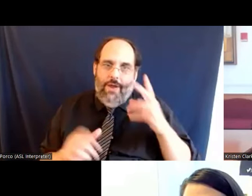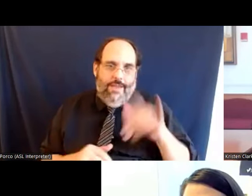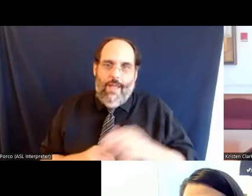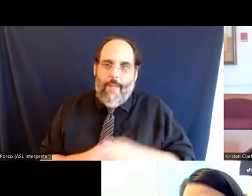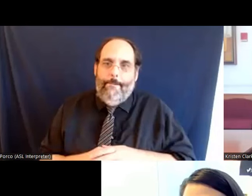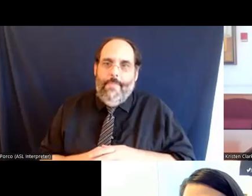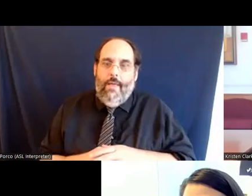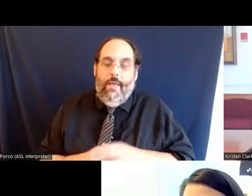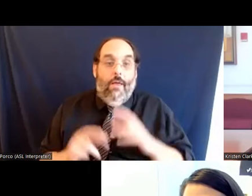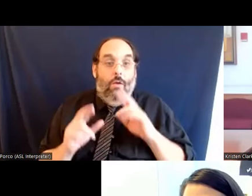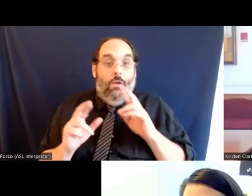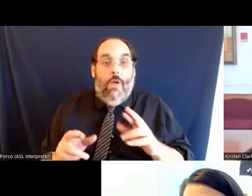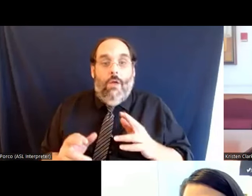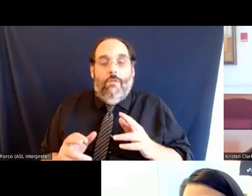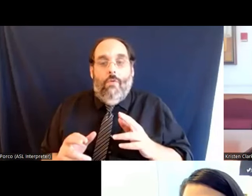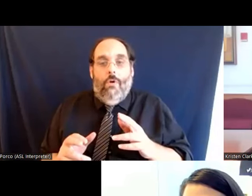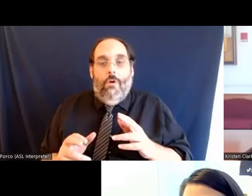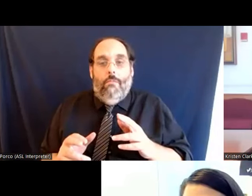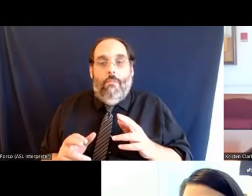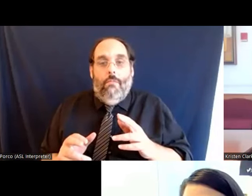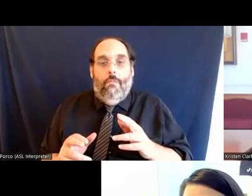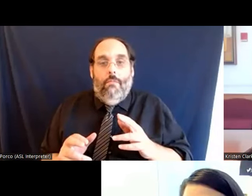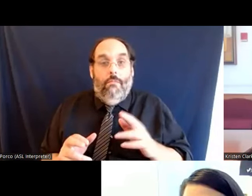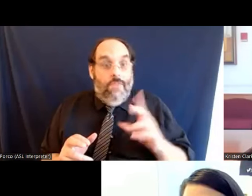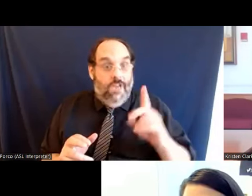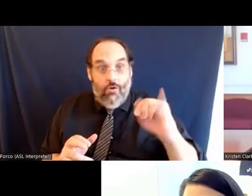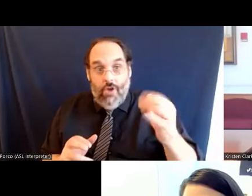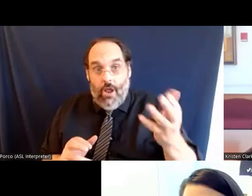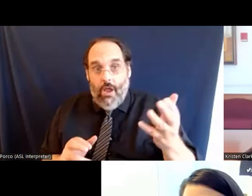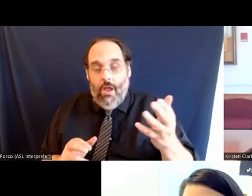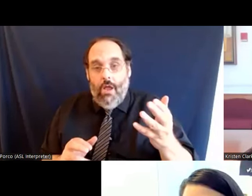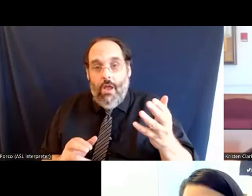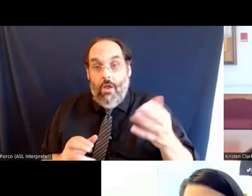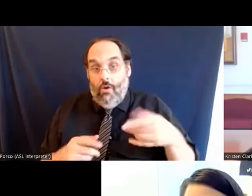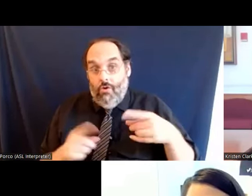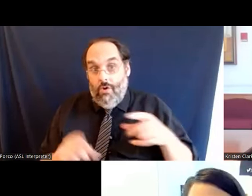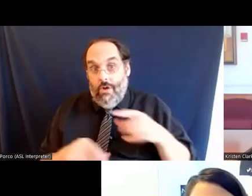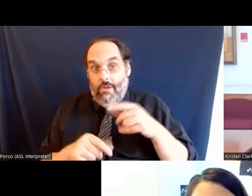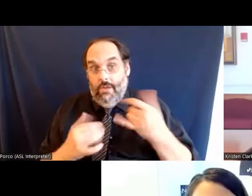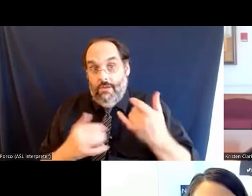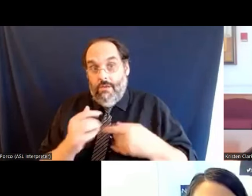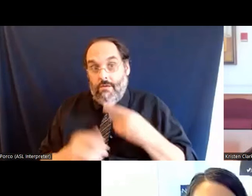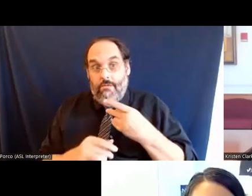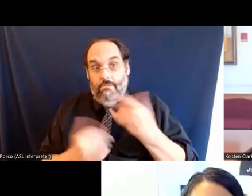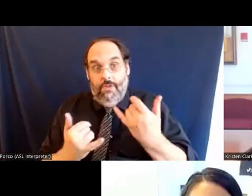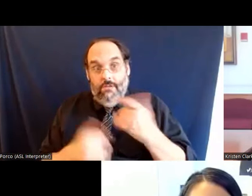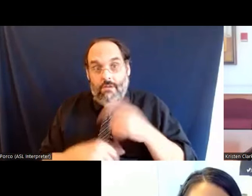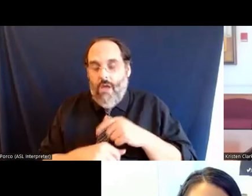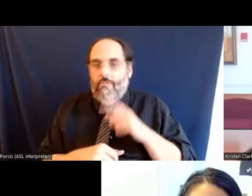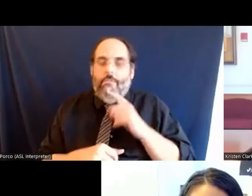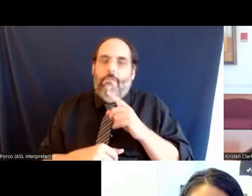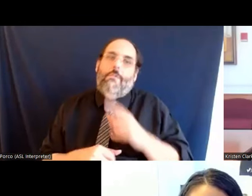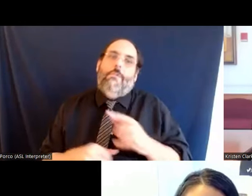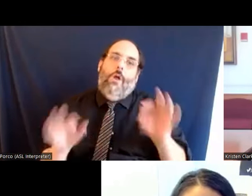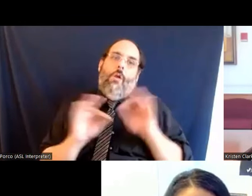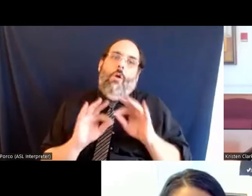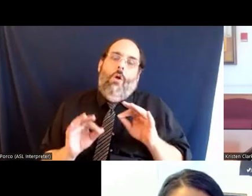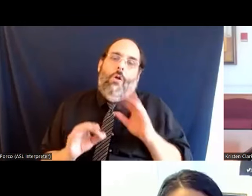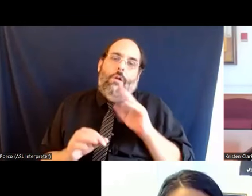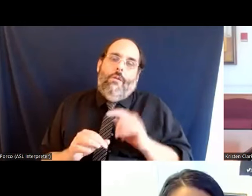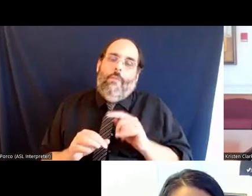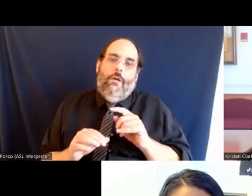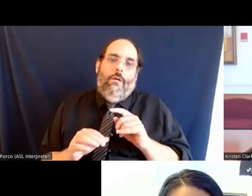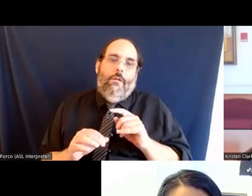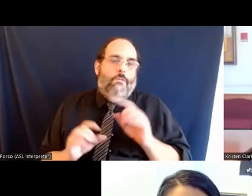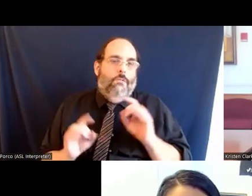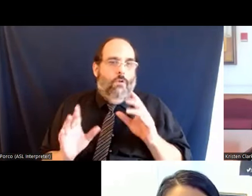The response from the department during times like this has been critical. We've talked about the devastating